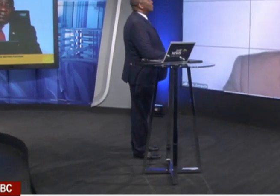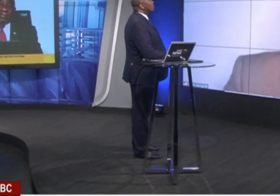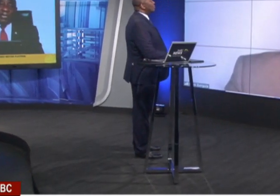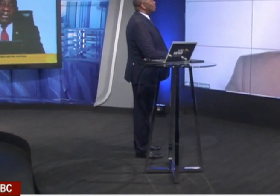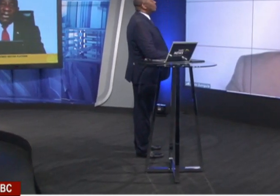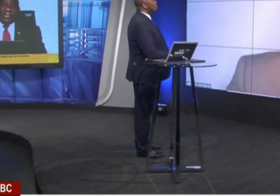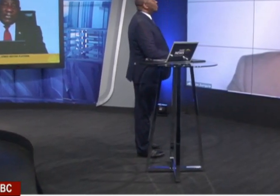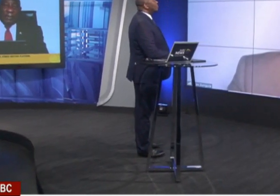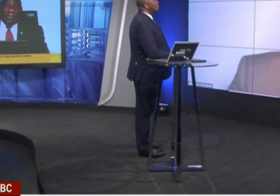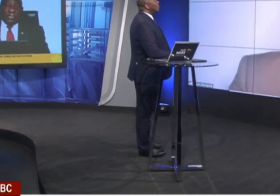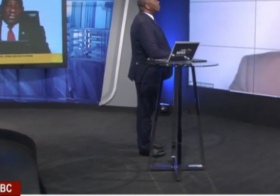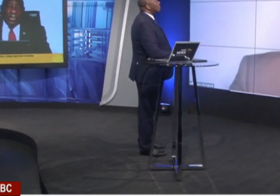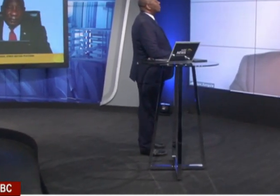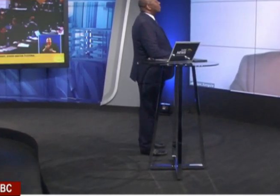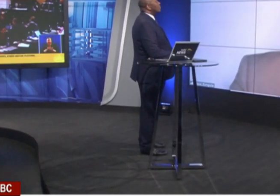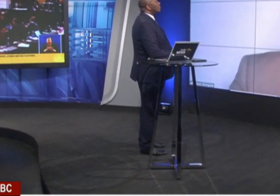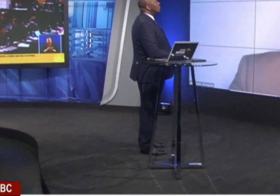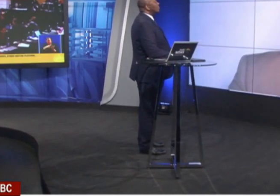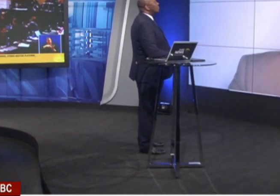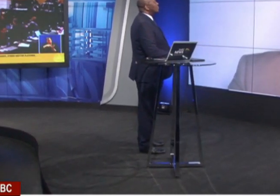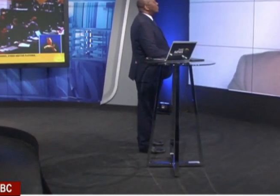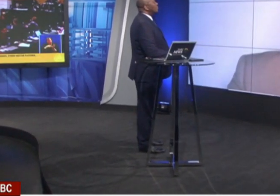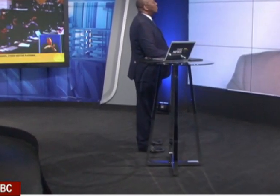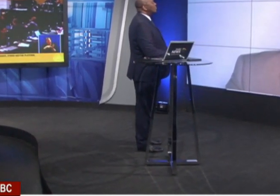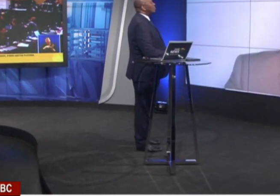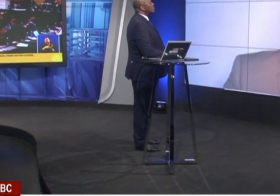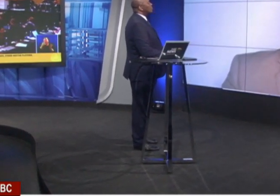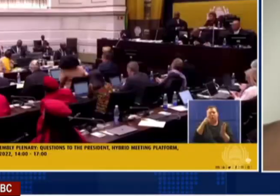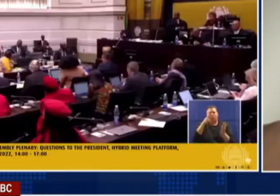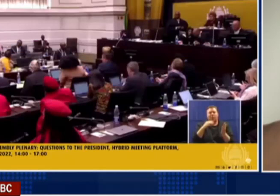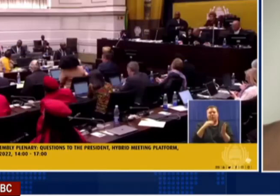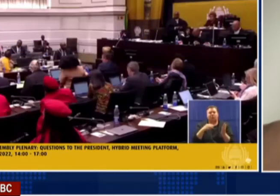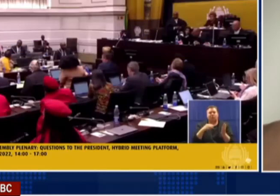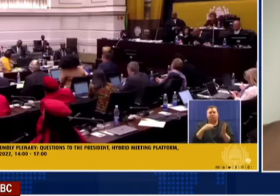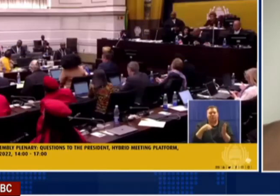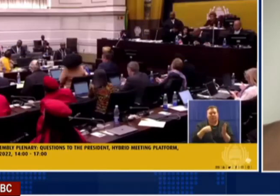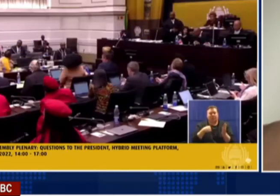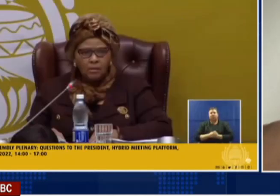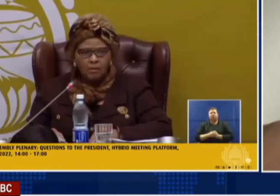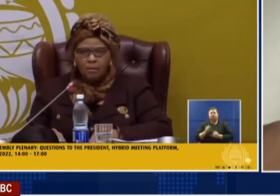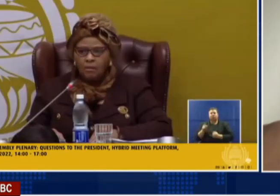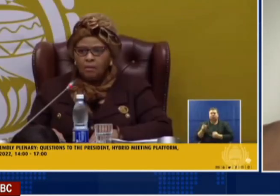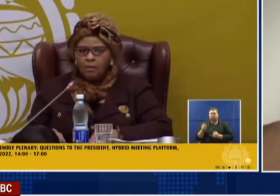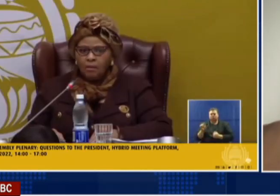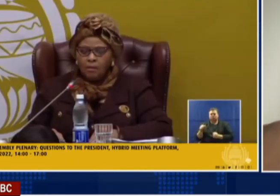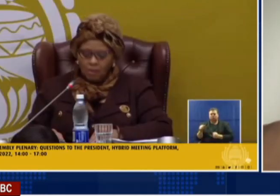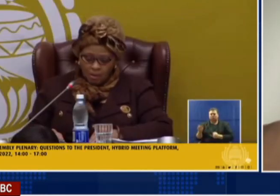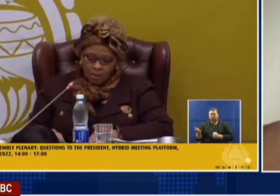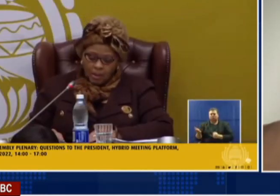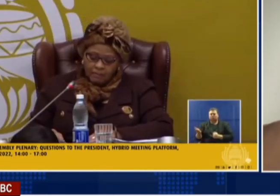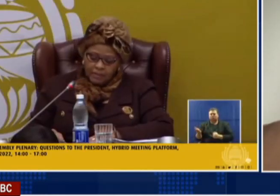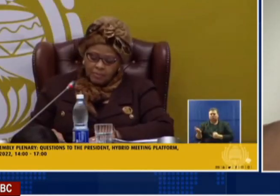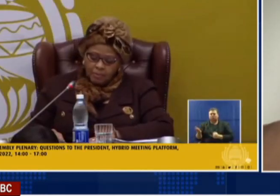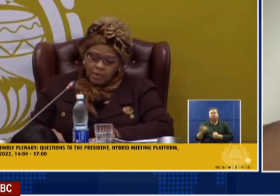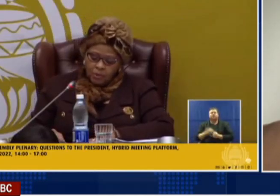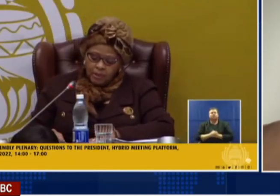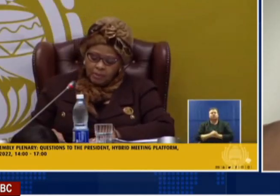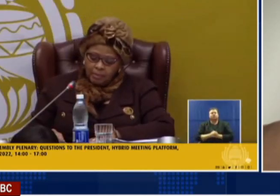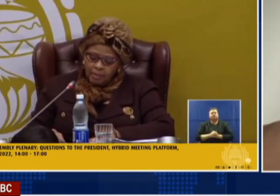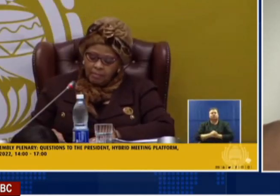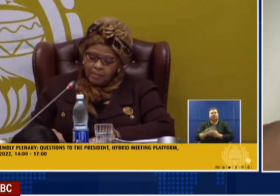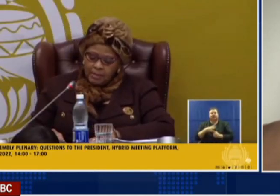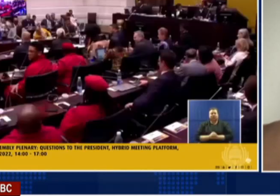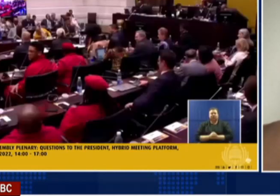those processes. The issue of the motion of no confidence, it is also another process that we are embarking